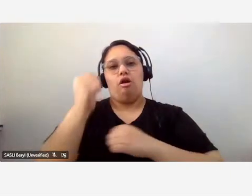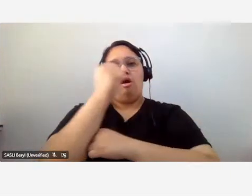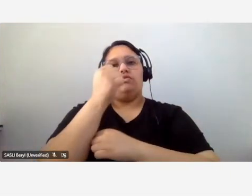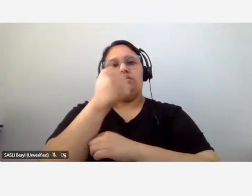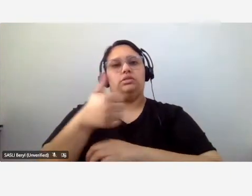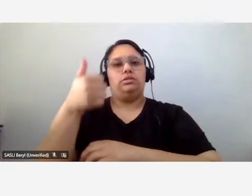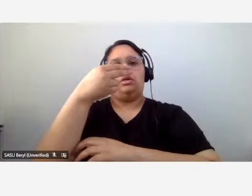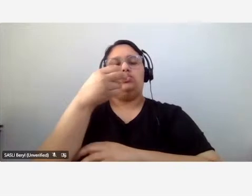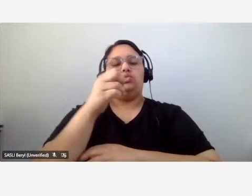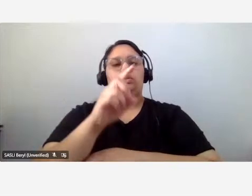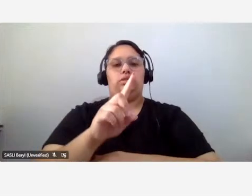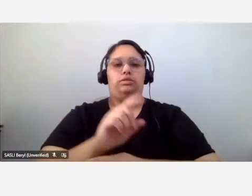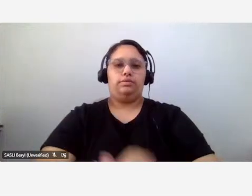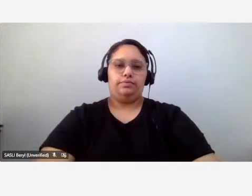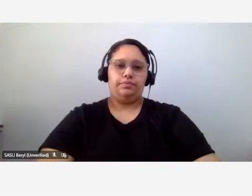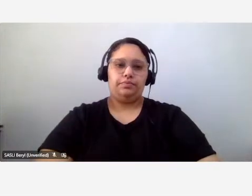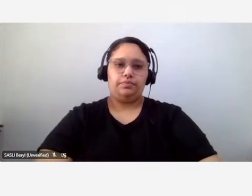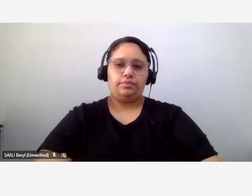Department.